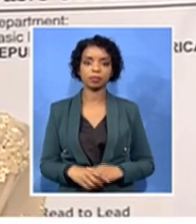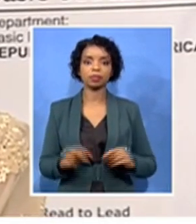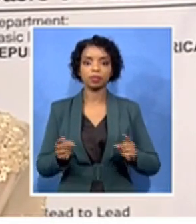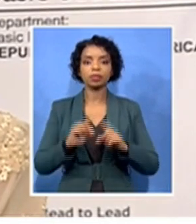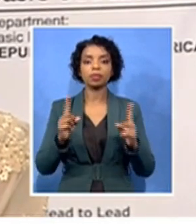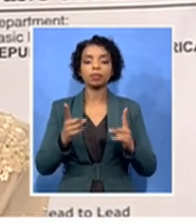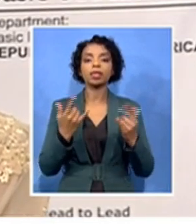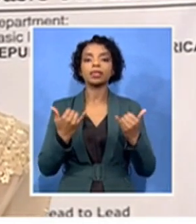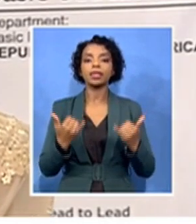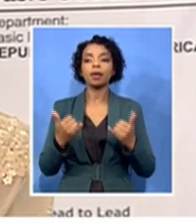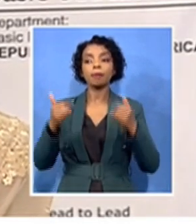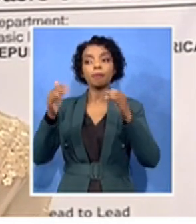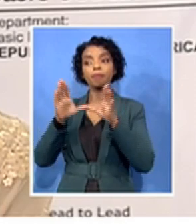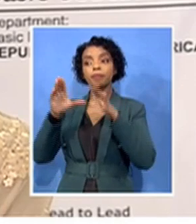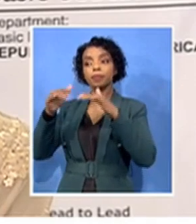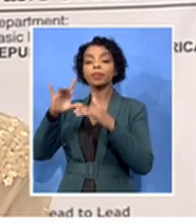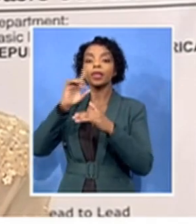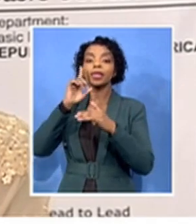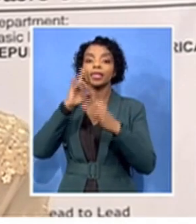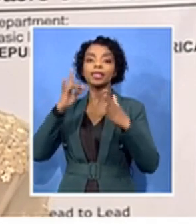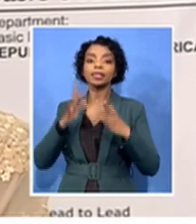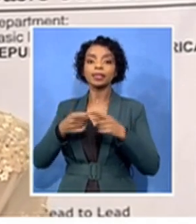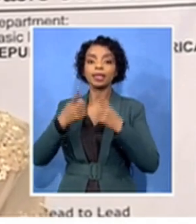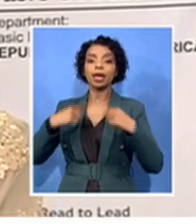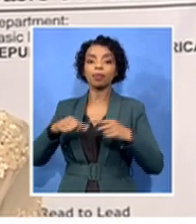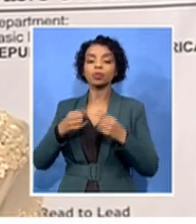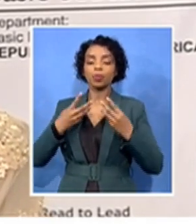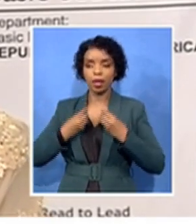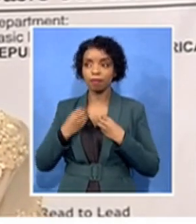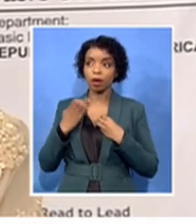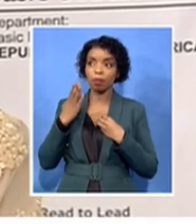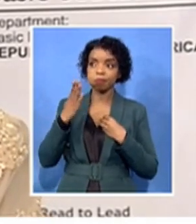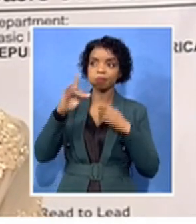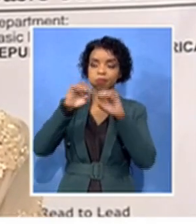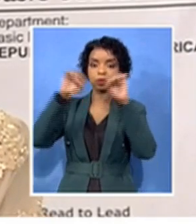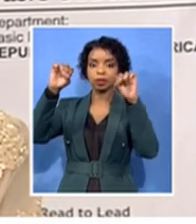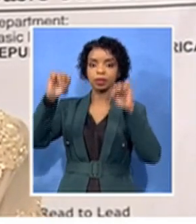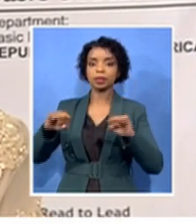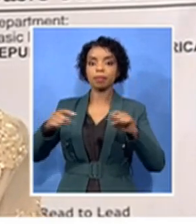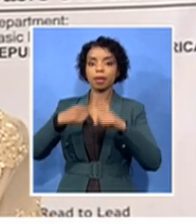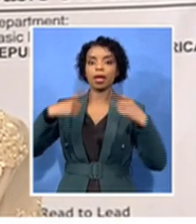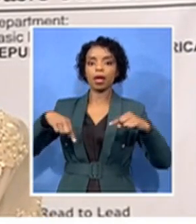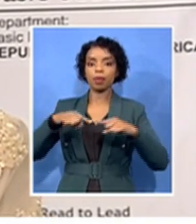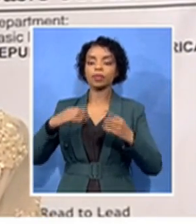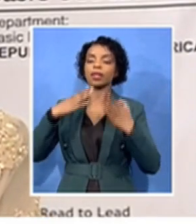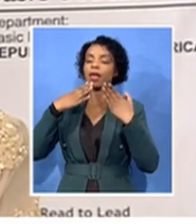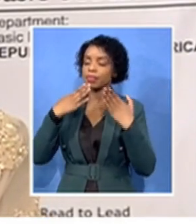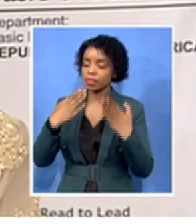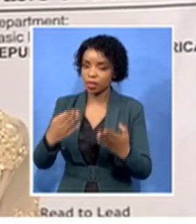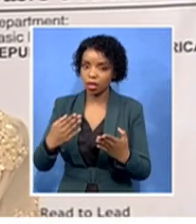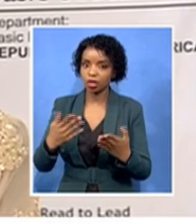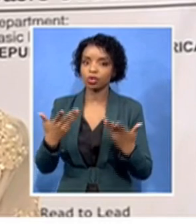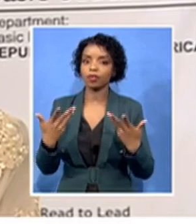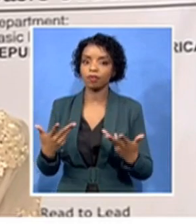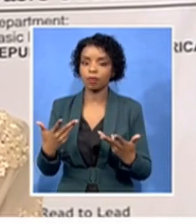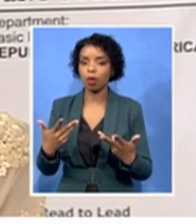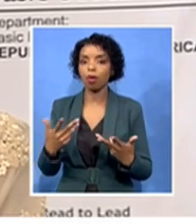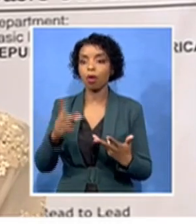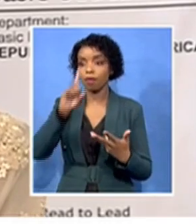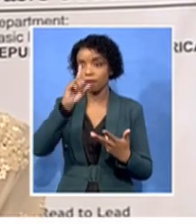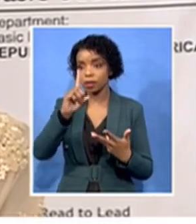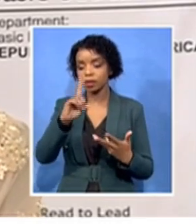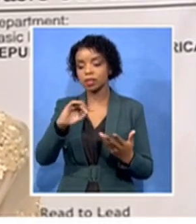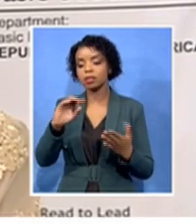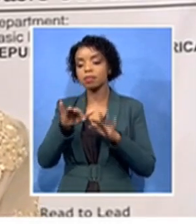system. Thanks for staying first in South Africa and secondly in the public schooling system. We